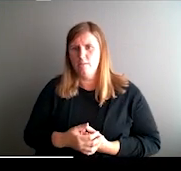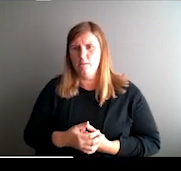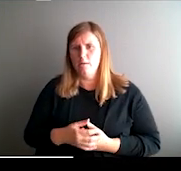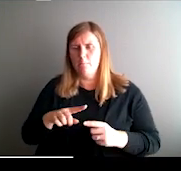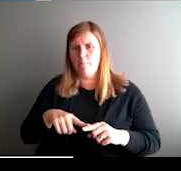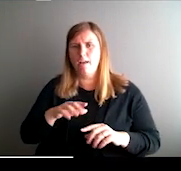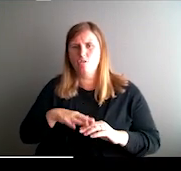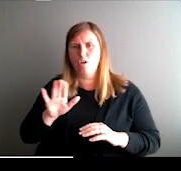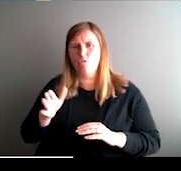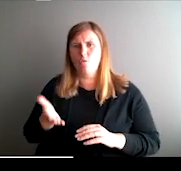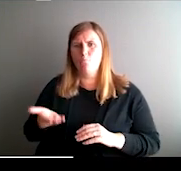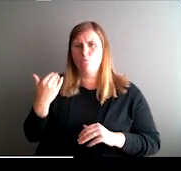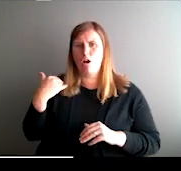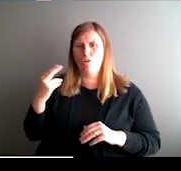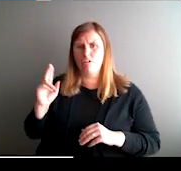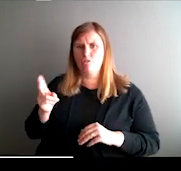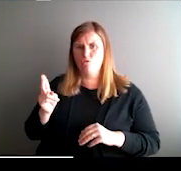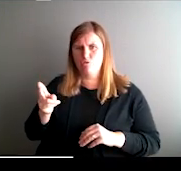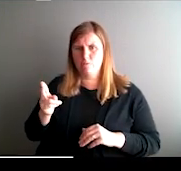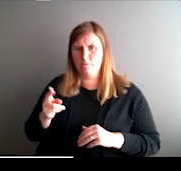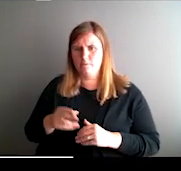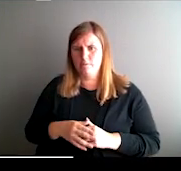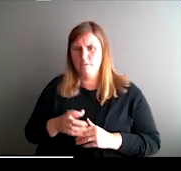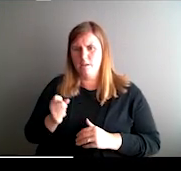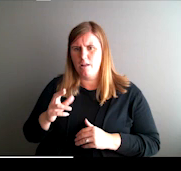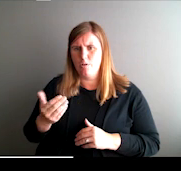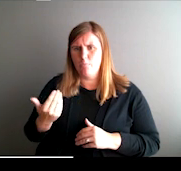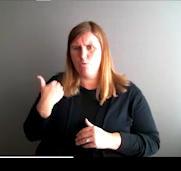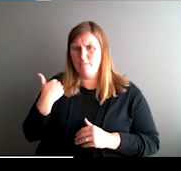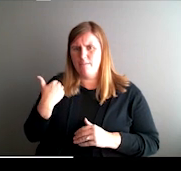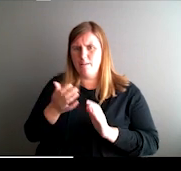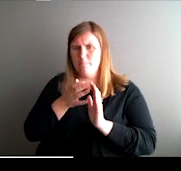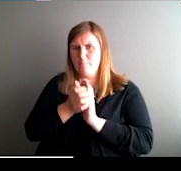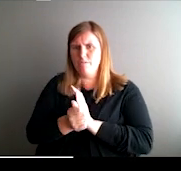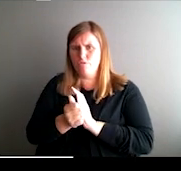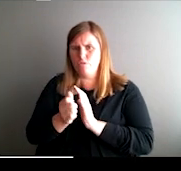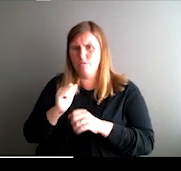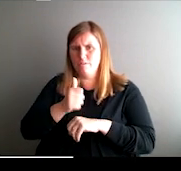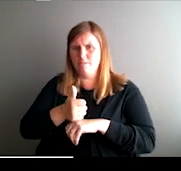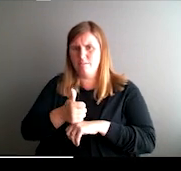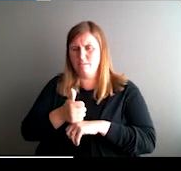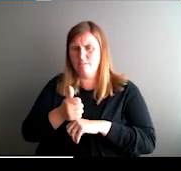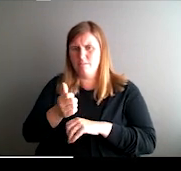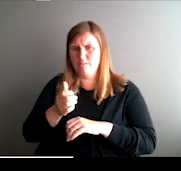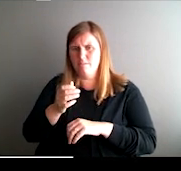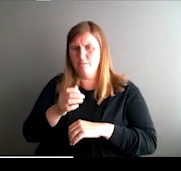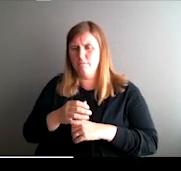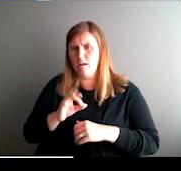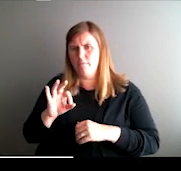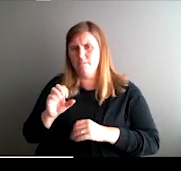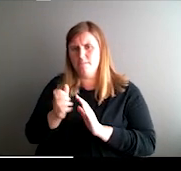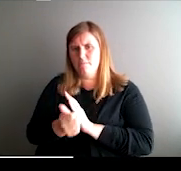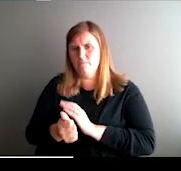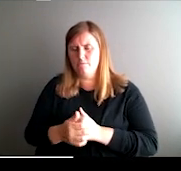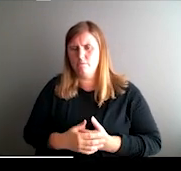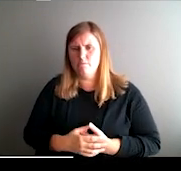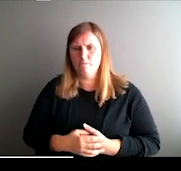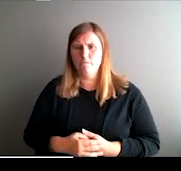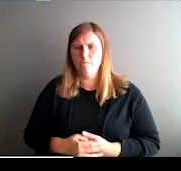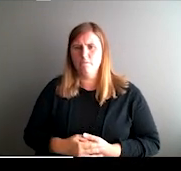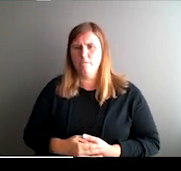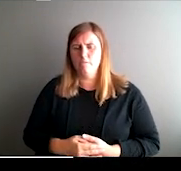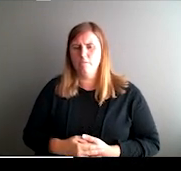based on their prior history and their previously mastered skill sets. The